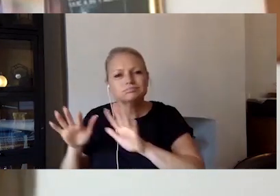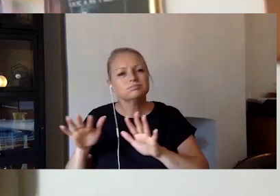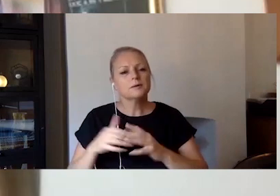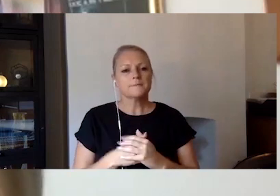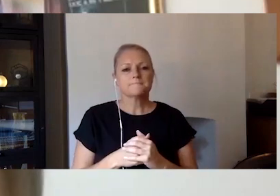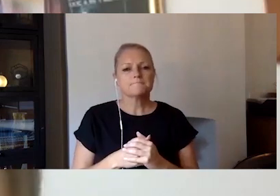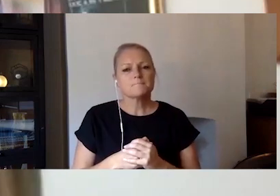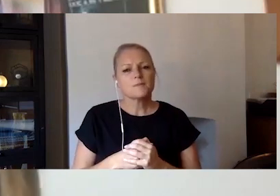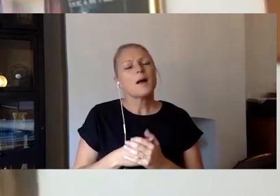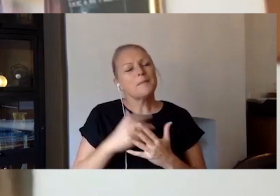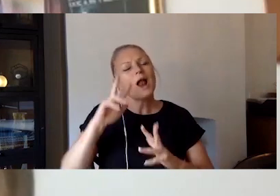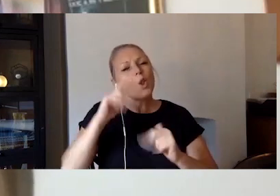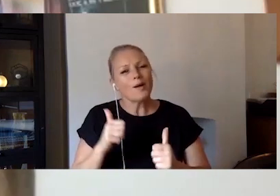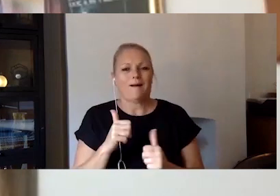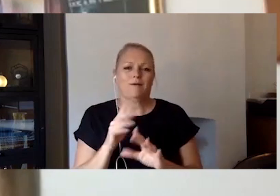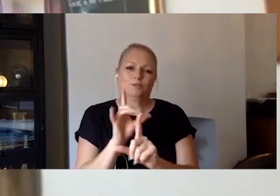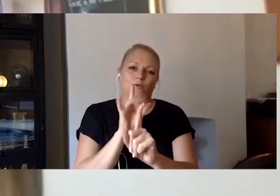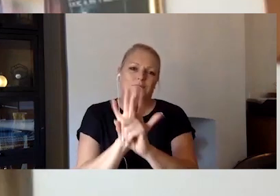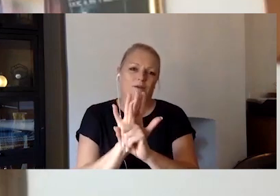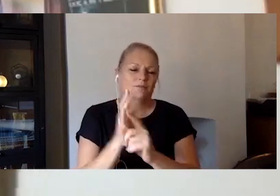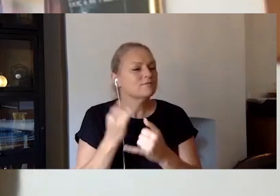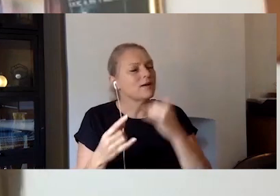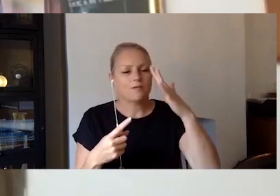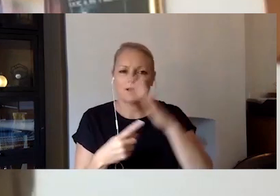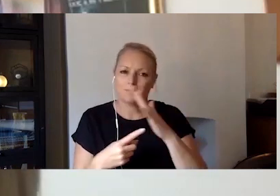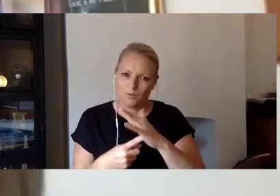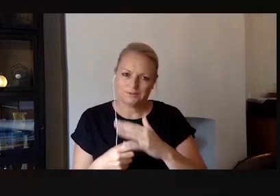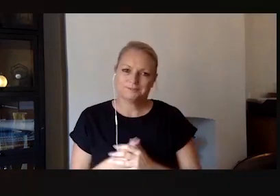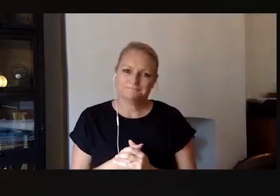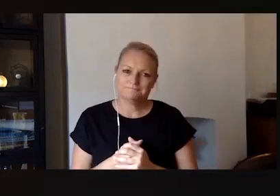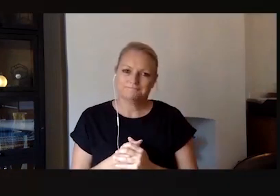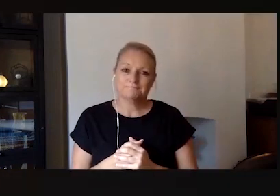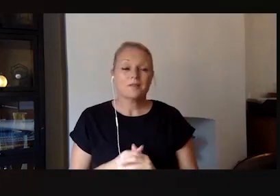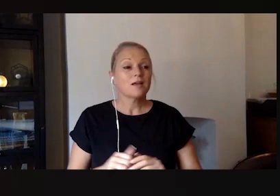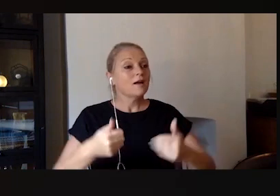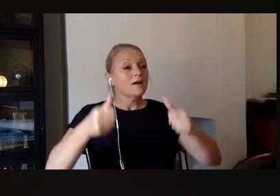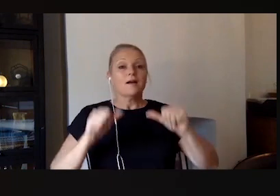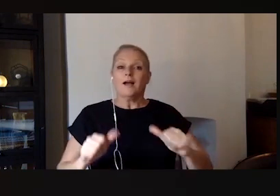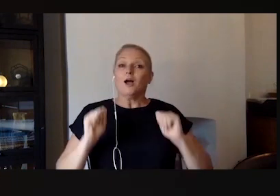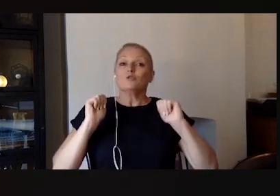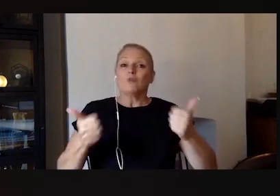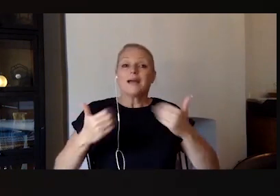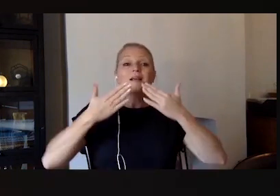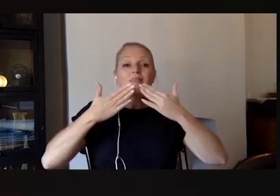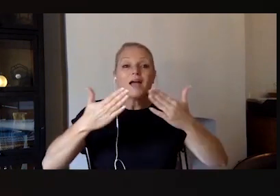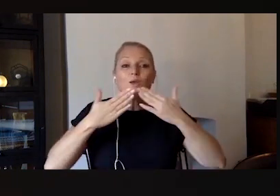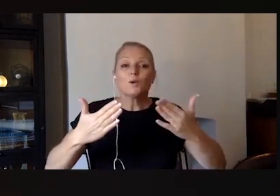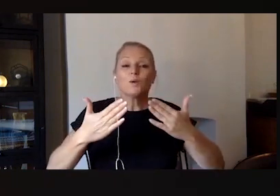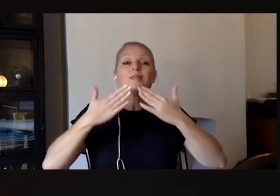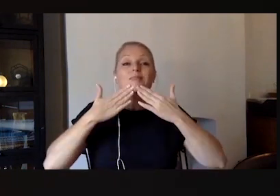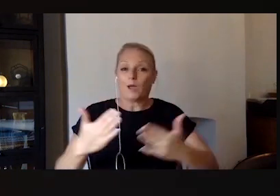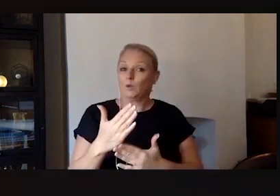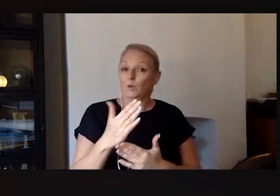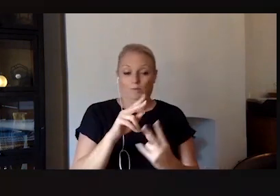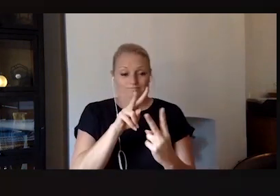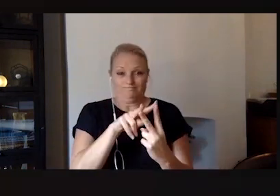Just taking care of yourself. Great. Well, thank you so much again, both of you. We really appreciate